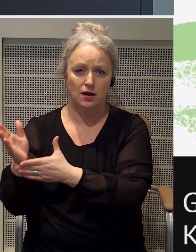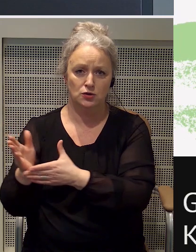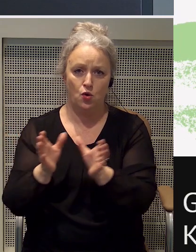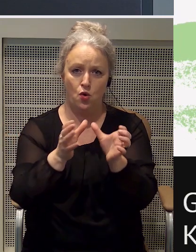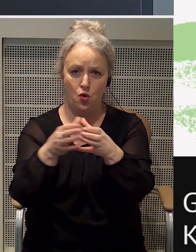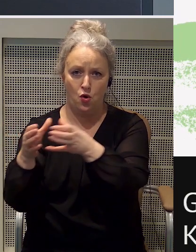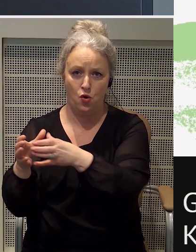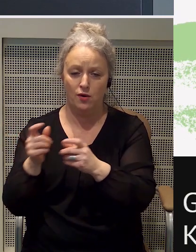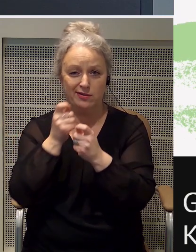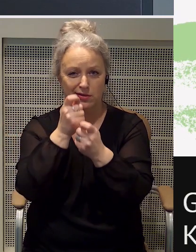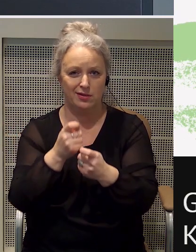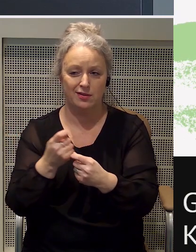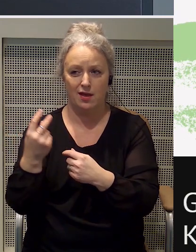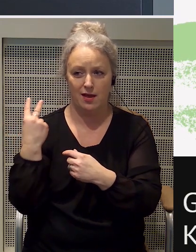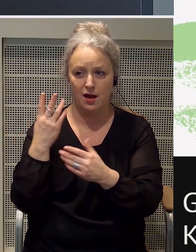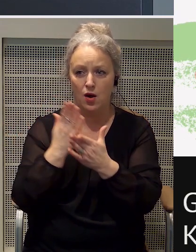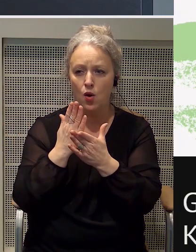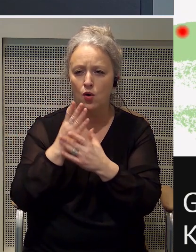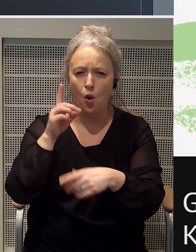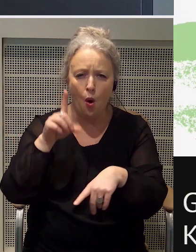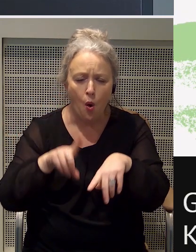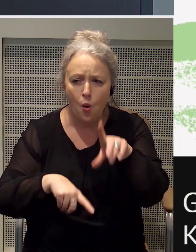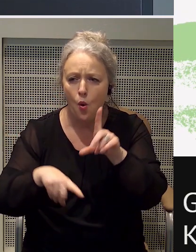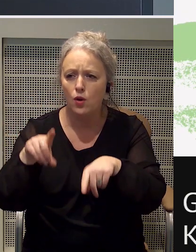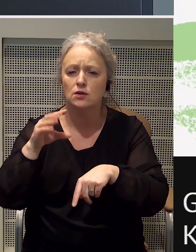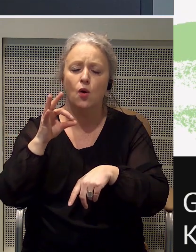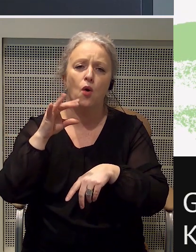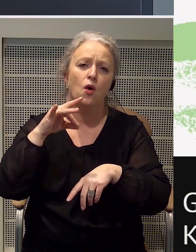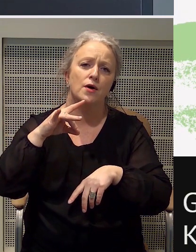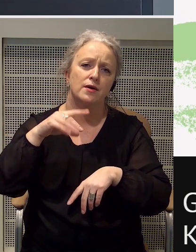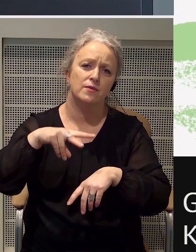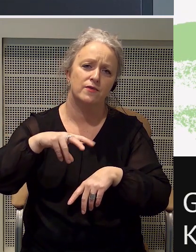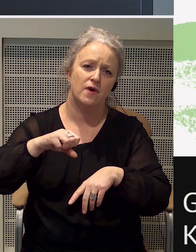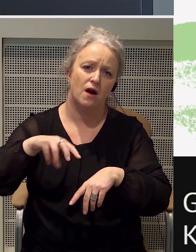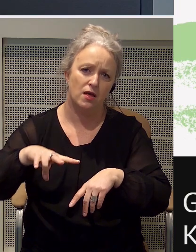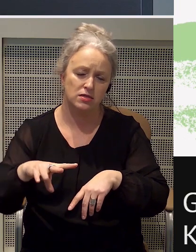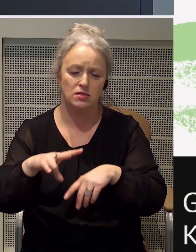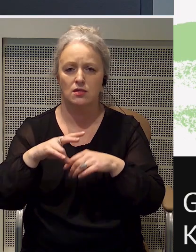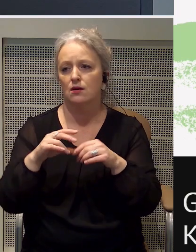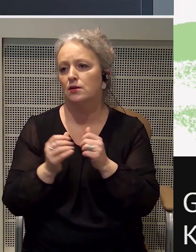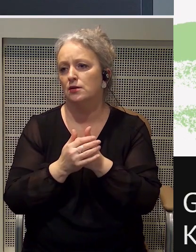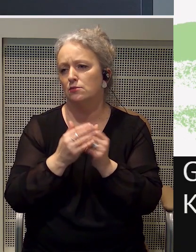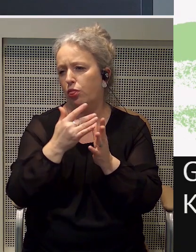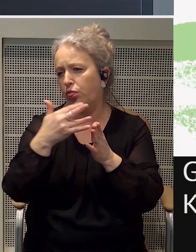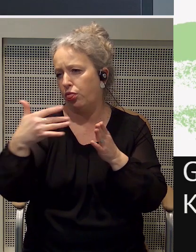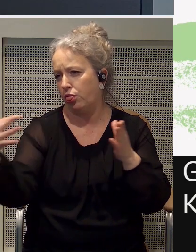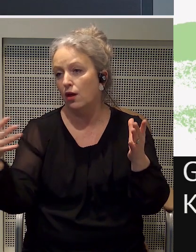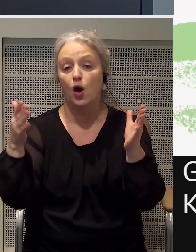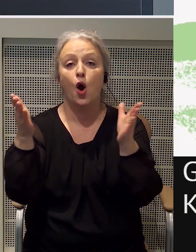And this is the international classification where you have hyper rare and ultra